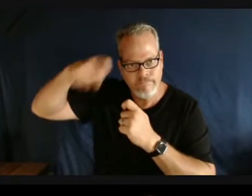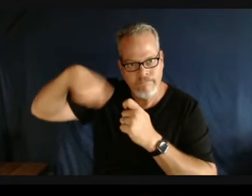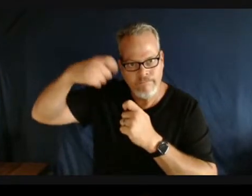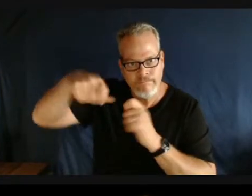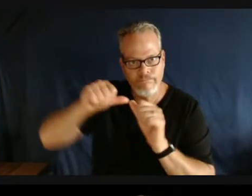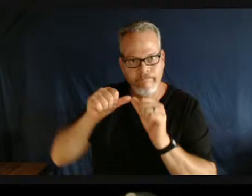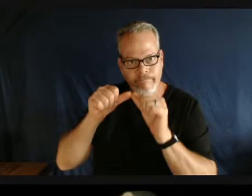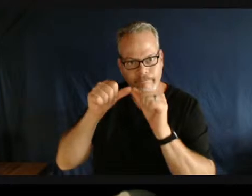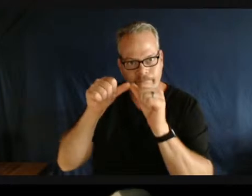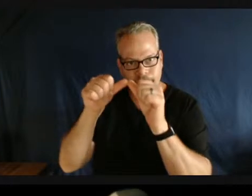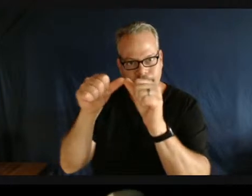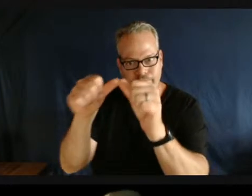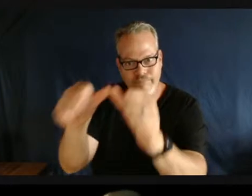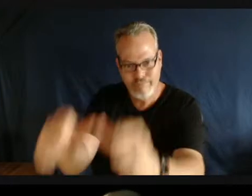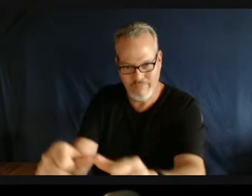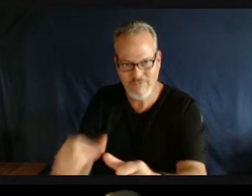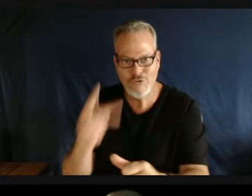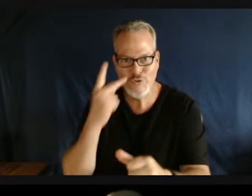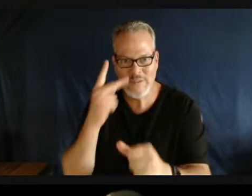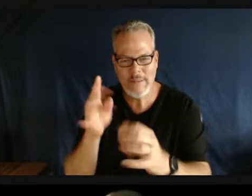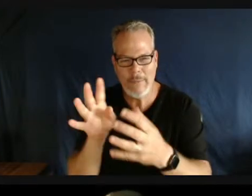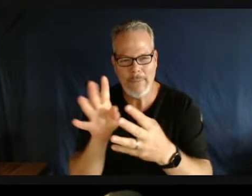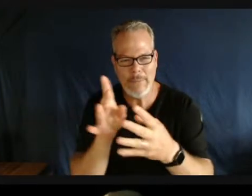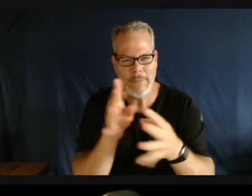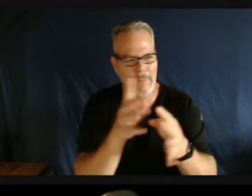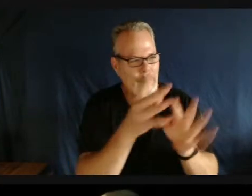then beyond it in that direction as well there.